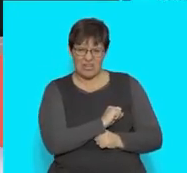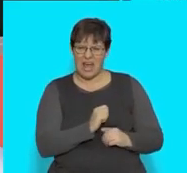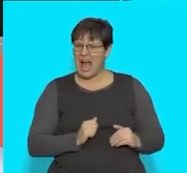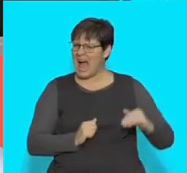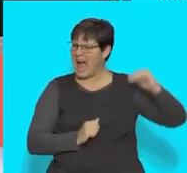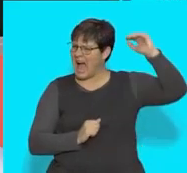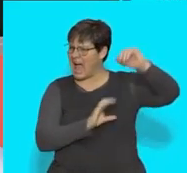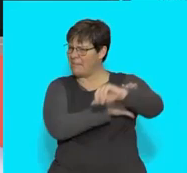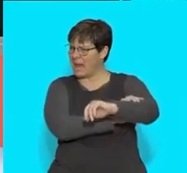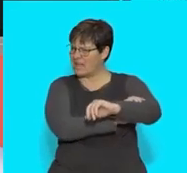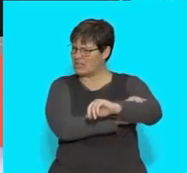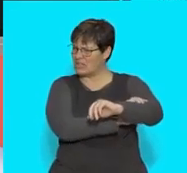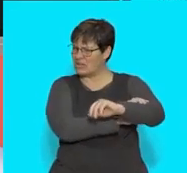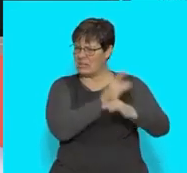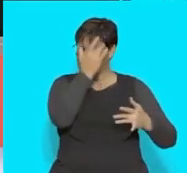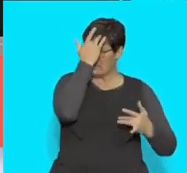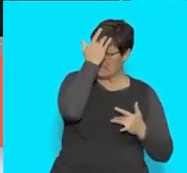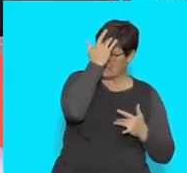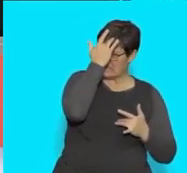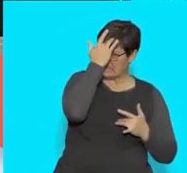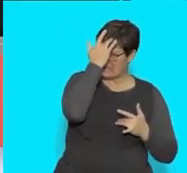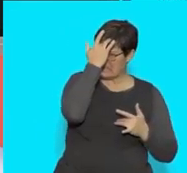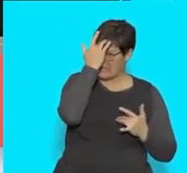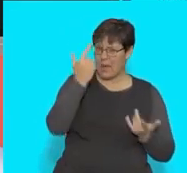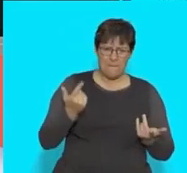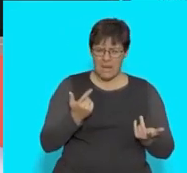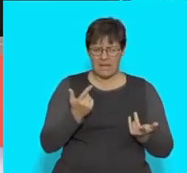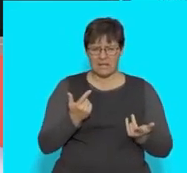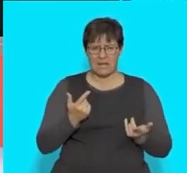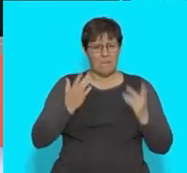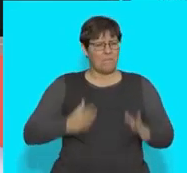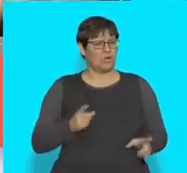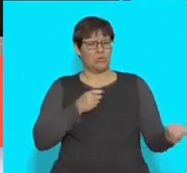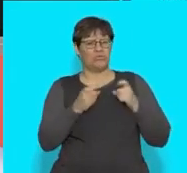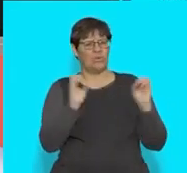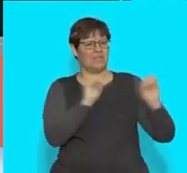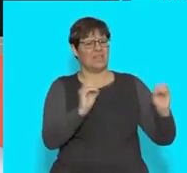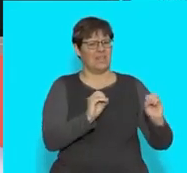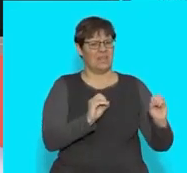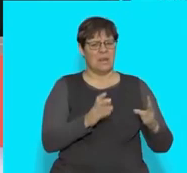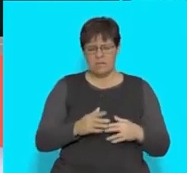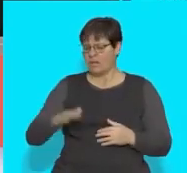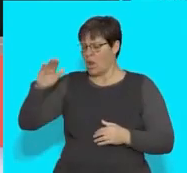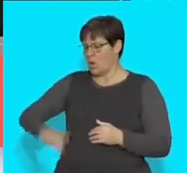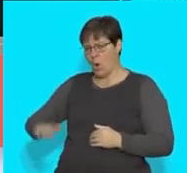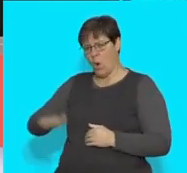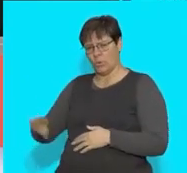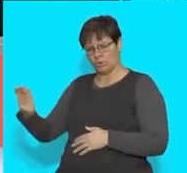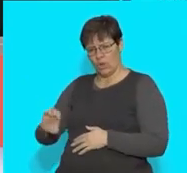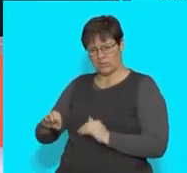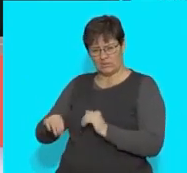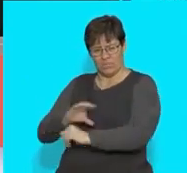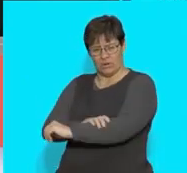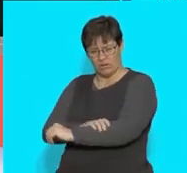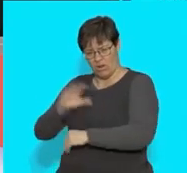high blood pressure is going to cause me to come ill, but my body doesn't do anything about it. But when it comes to low